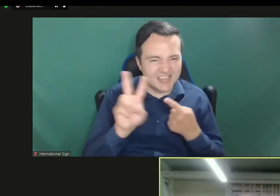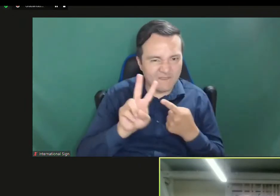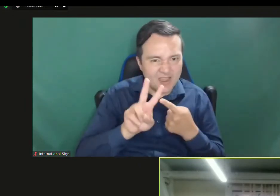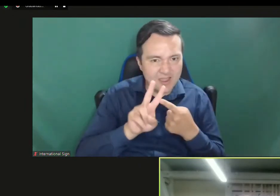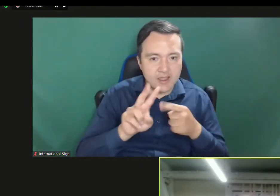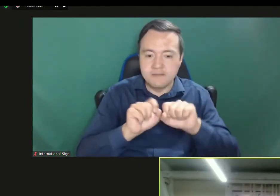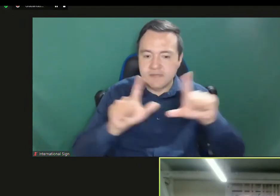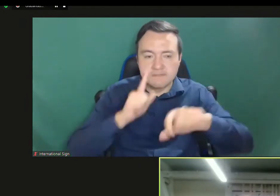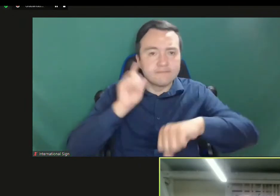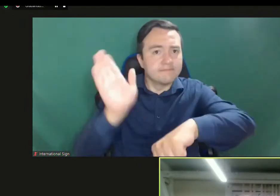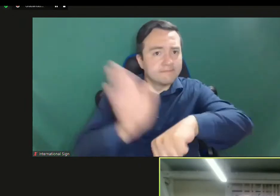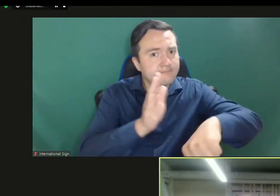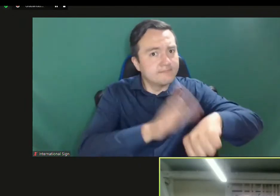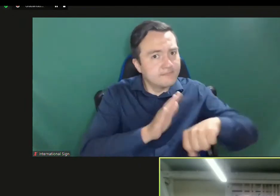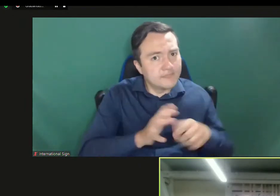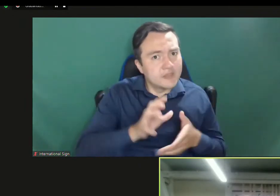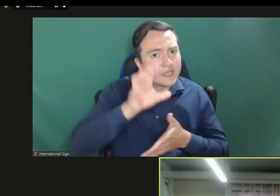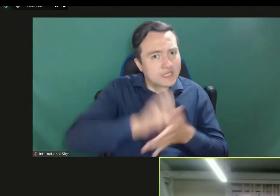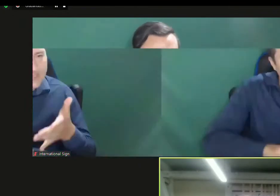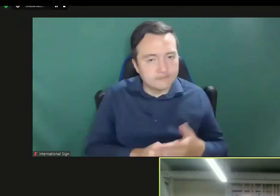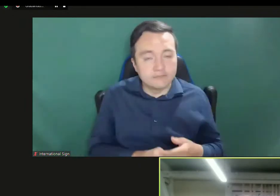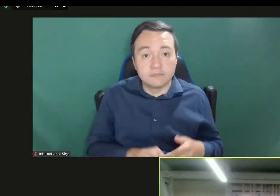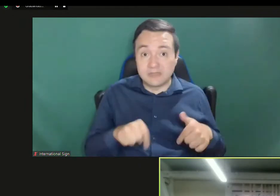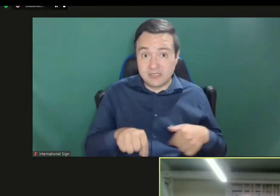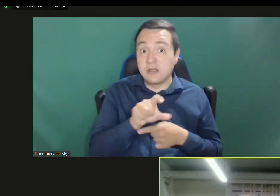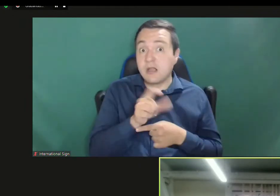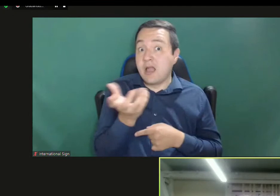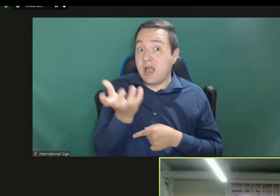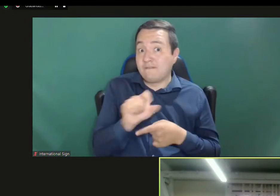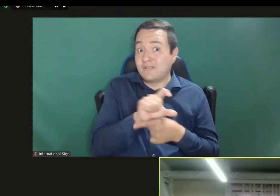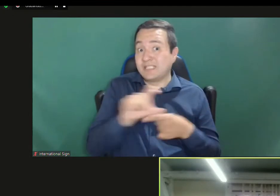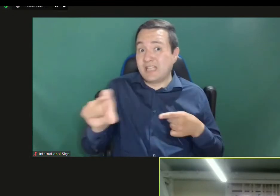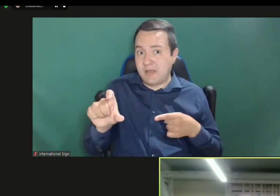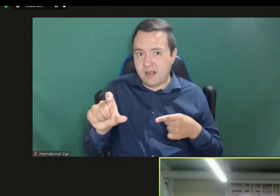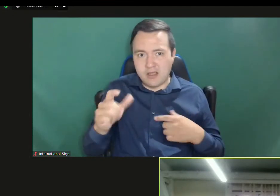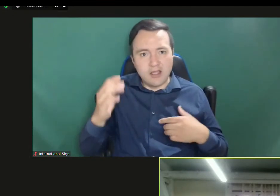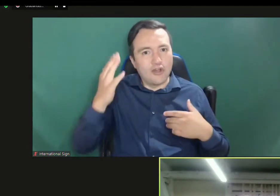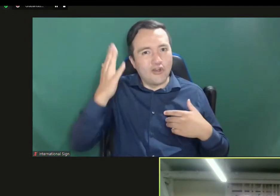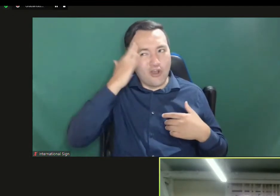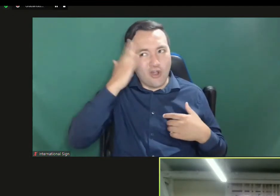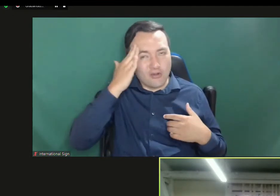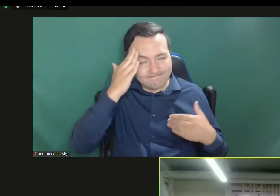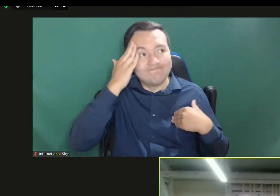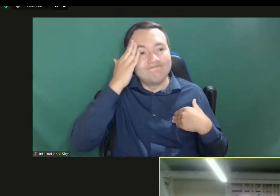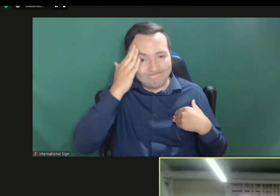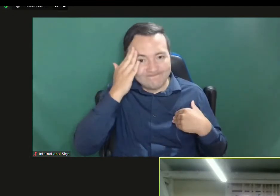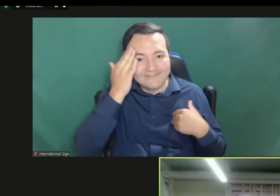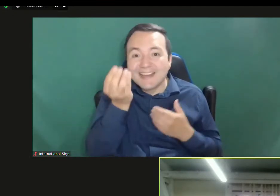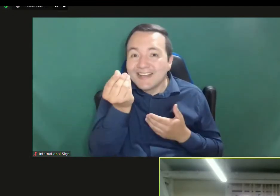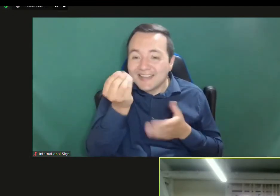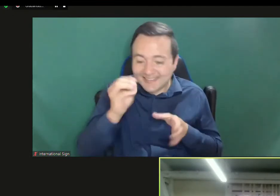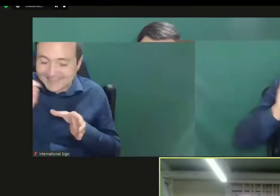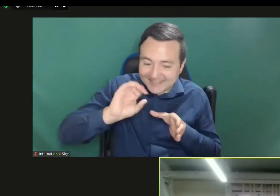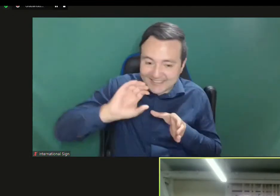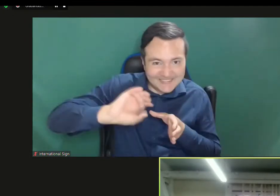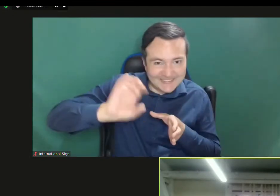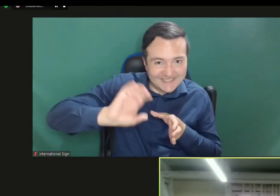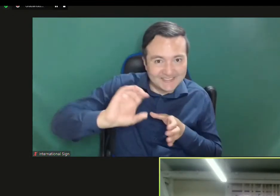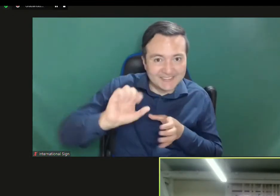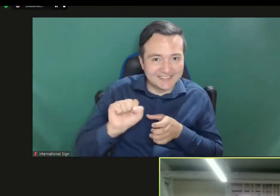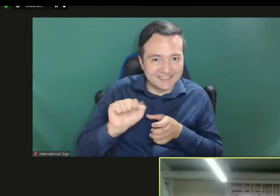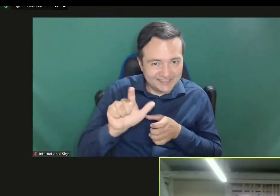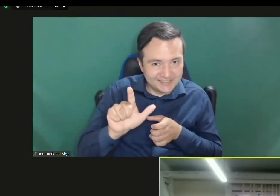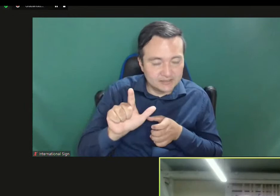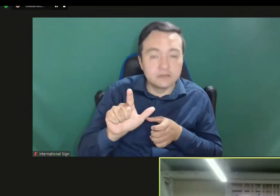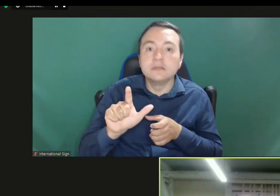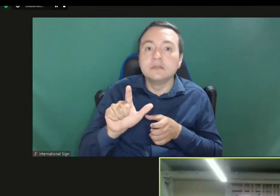consumption and how to prepare local food with less salt. In the context of the World Hypertension Day on